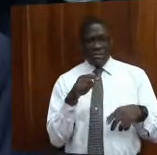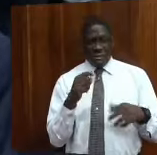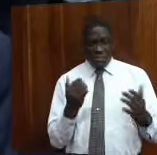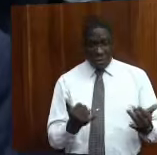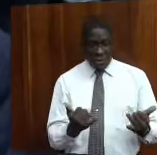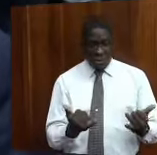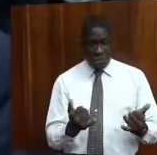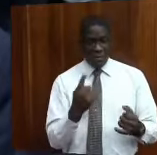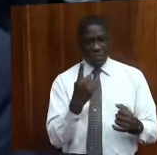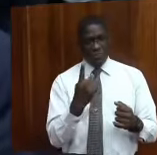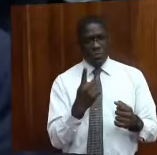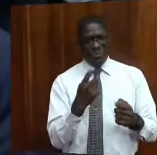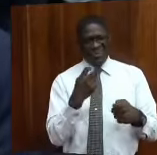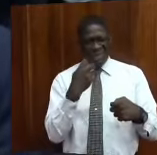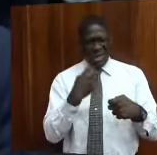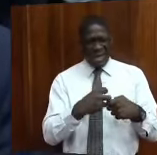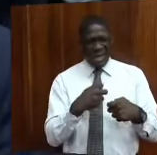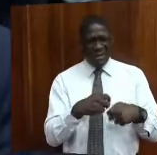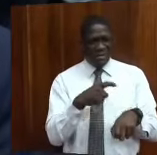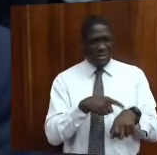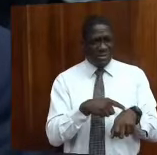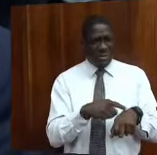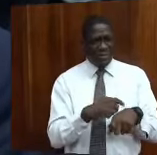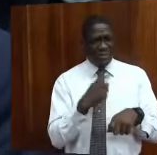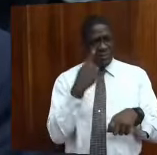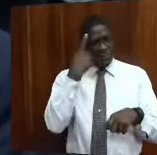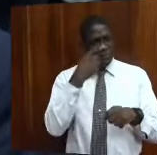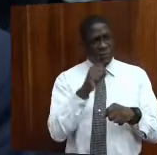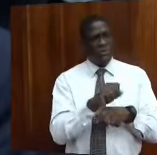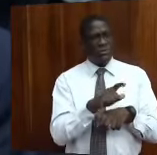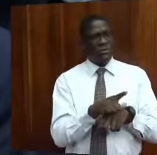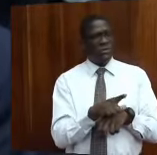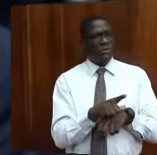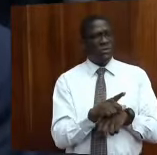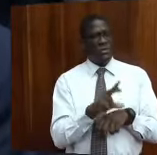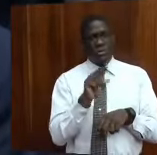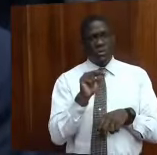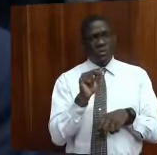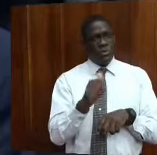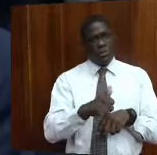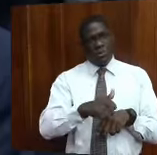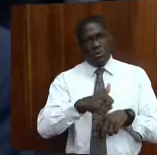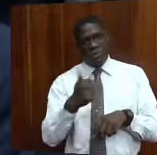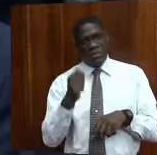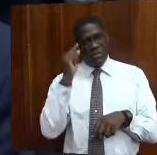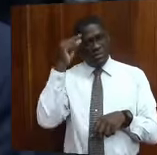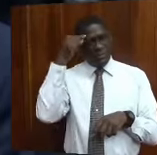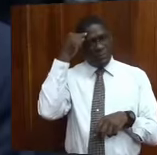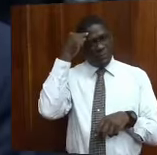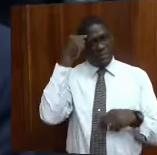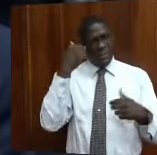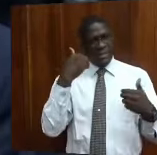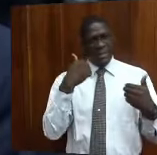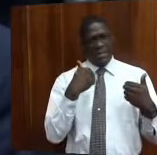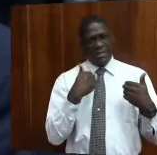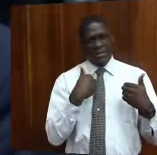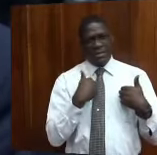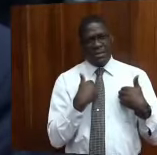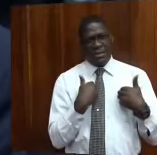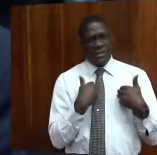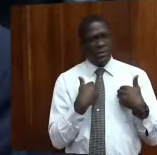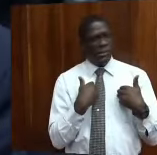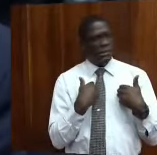in post-independence history of St. Lucia. No other government since independence has had to contend